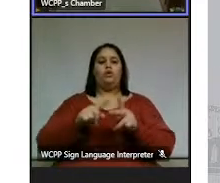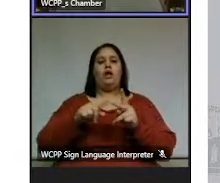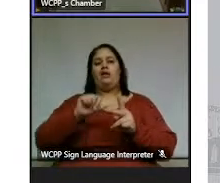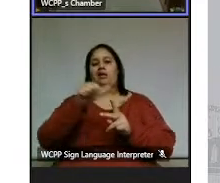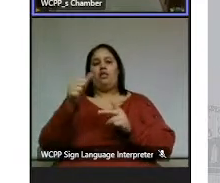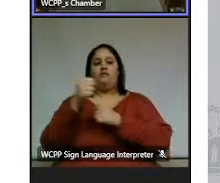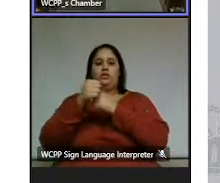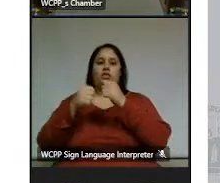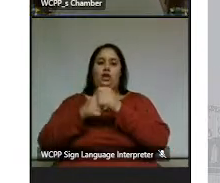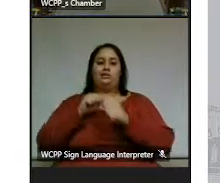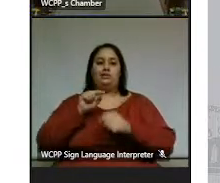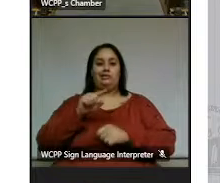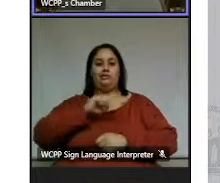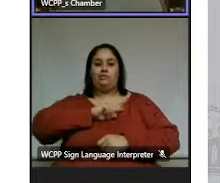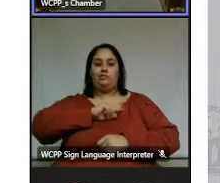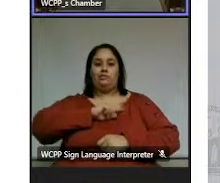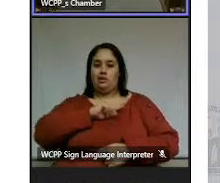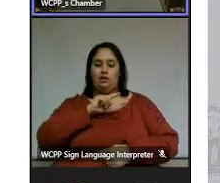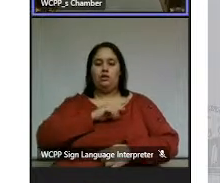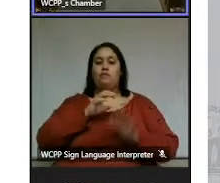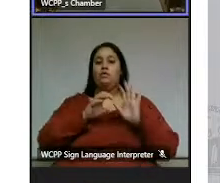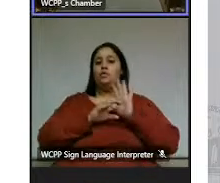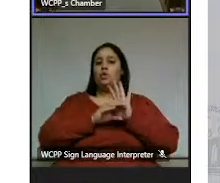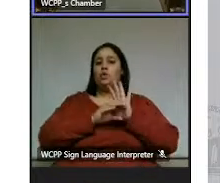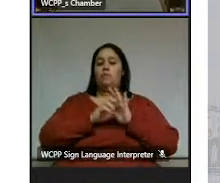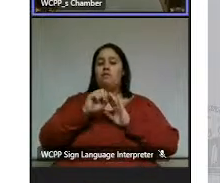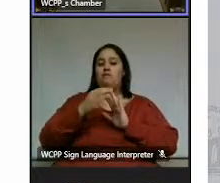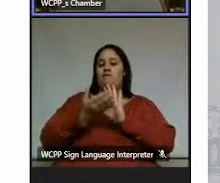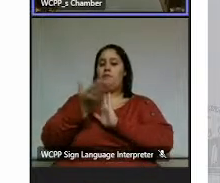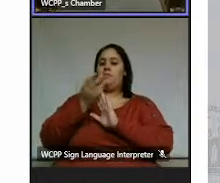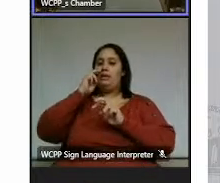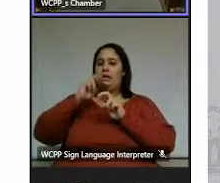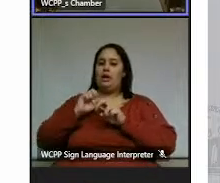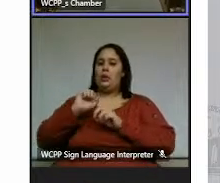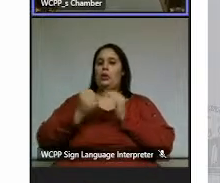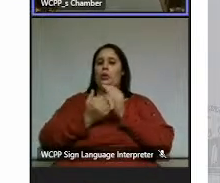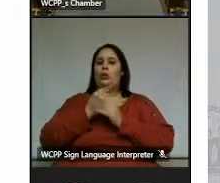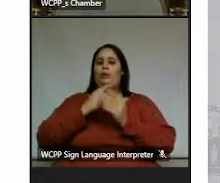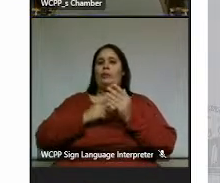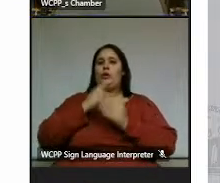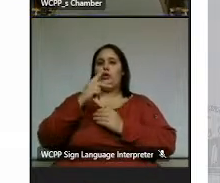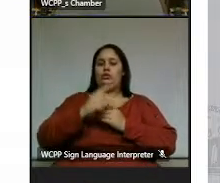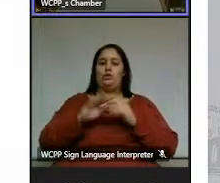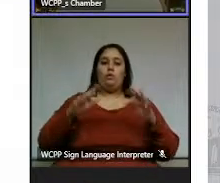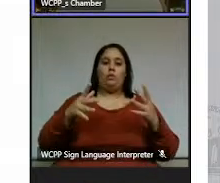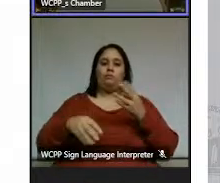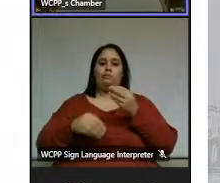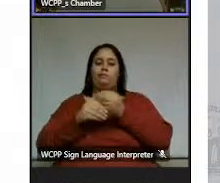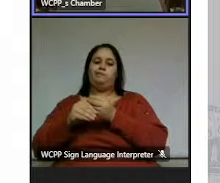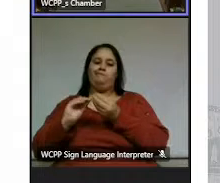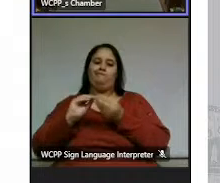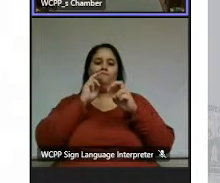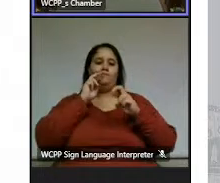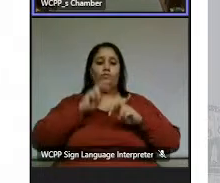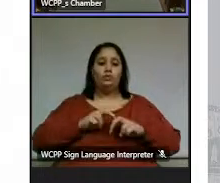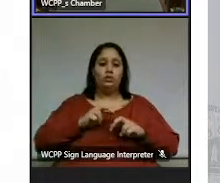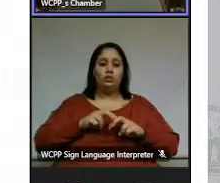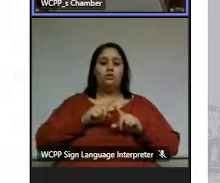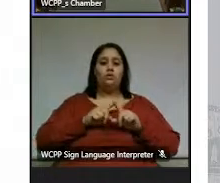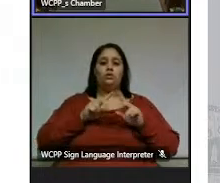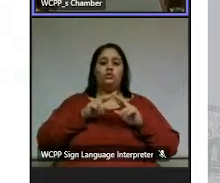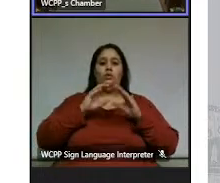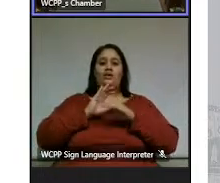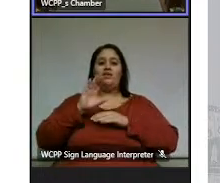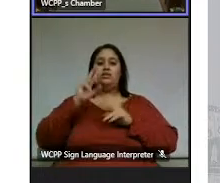determine, for example, the upgrading of new projects. So from an investment point of view,